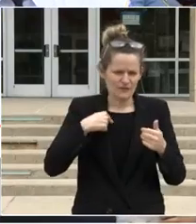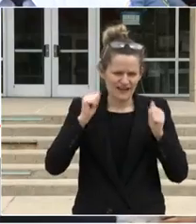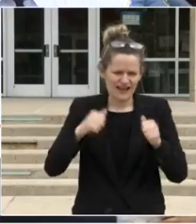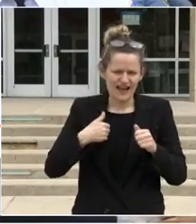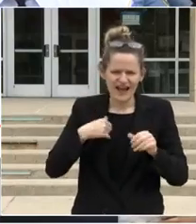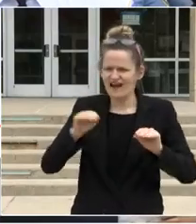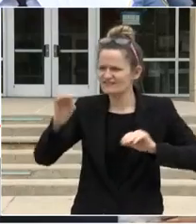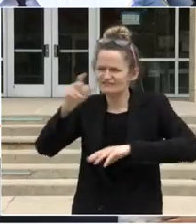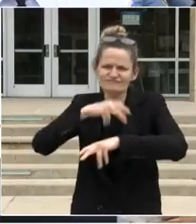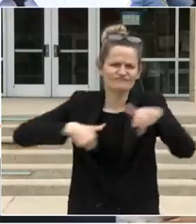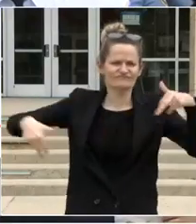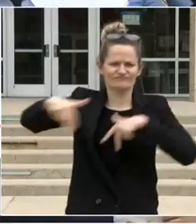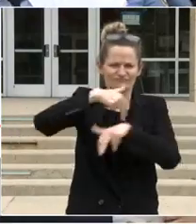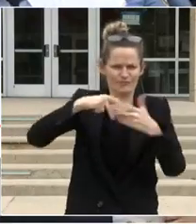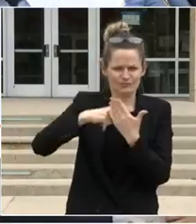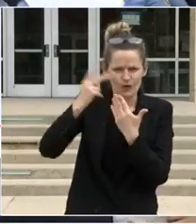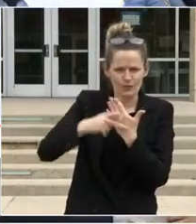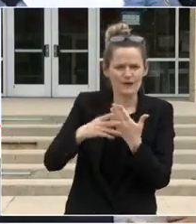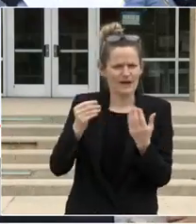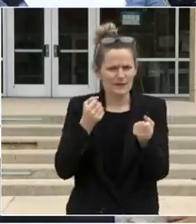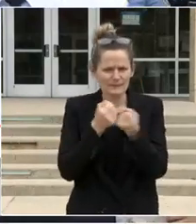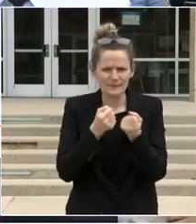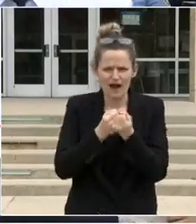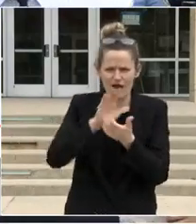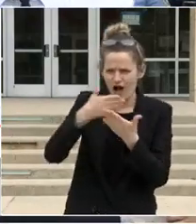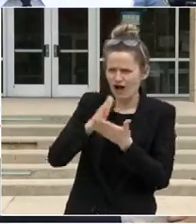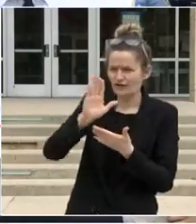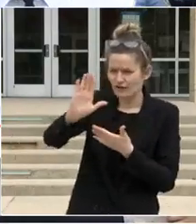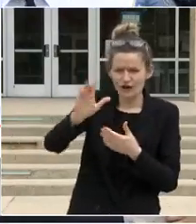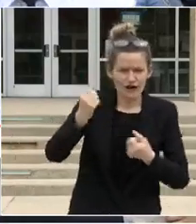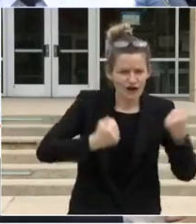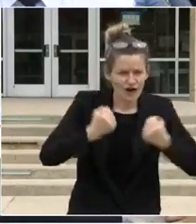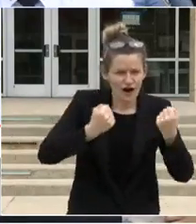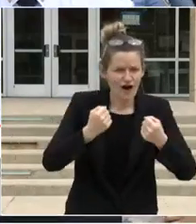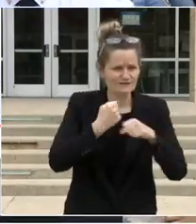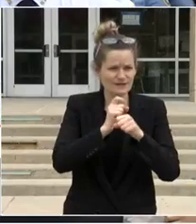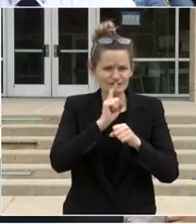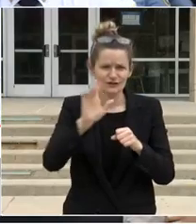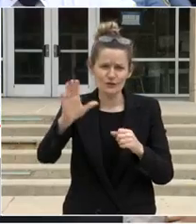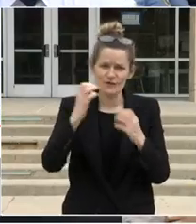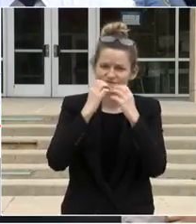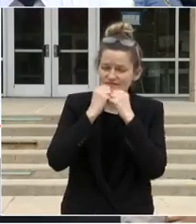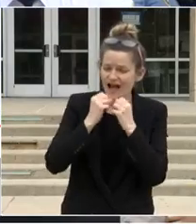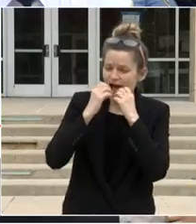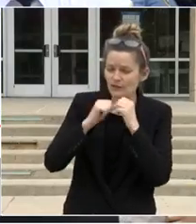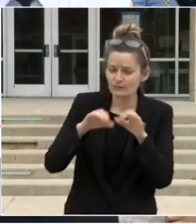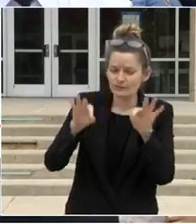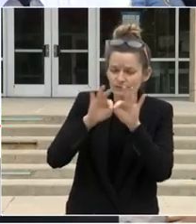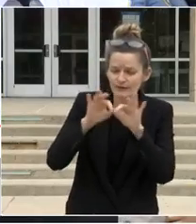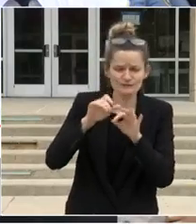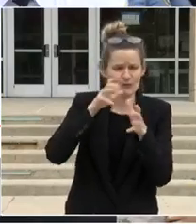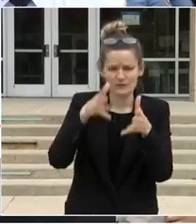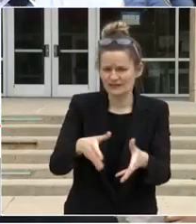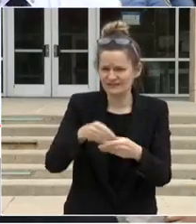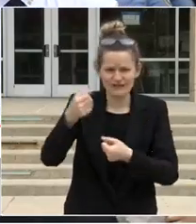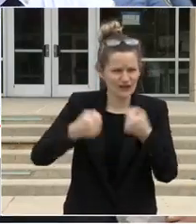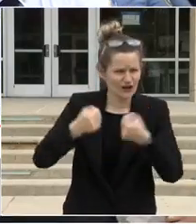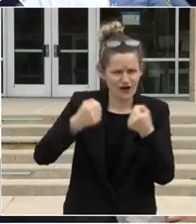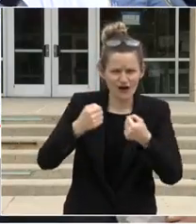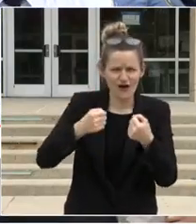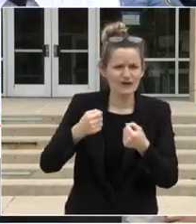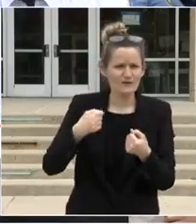lock up your valuables, remove valuables from the car, but also the camera program can help us. It's helped the chief a